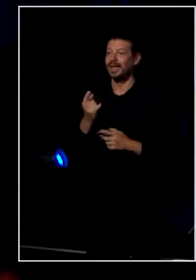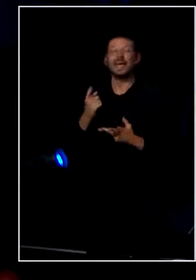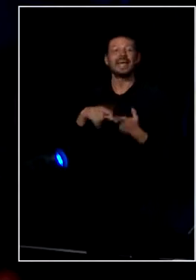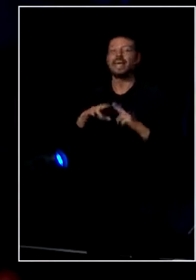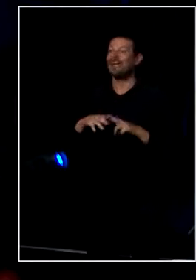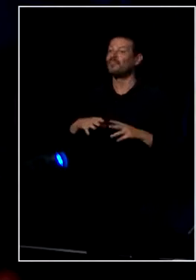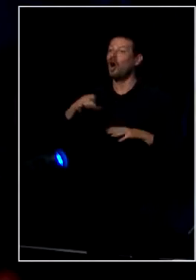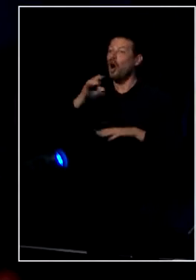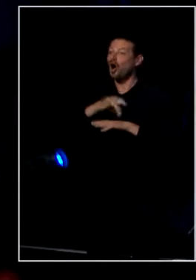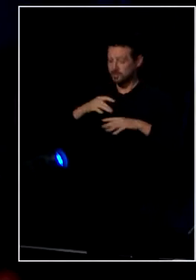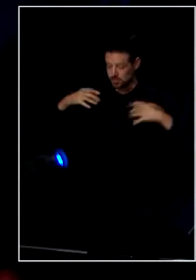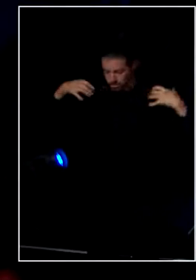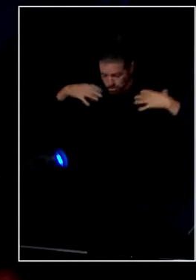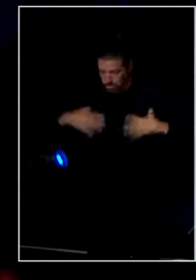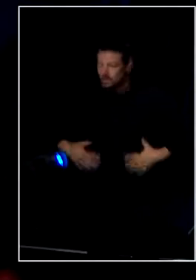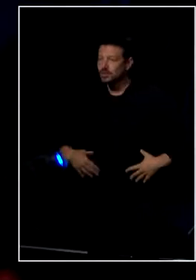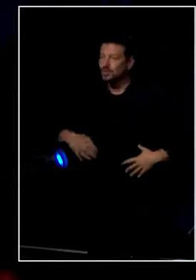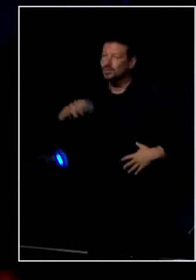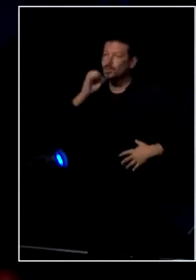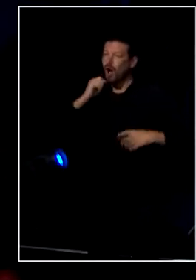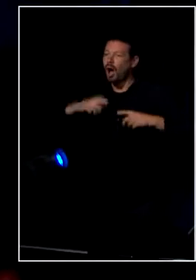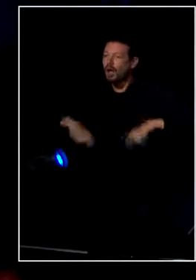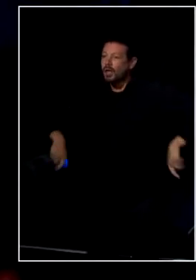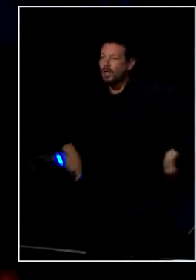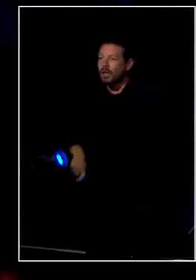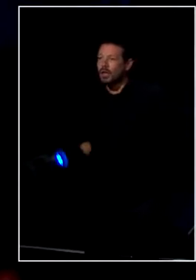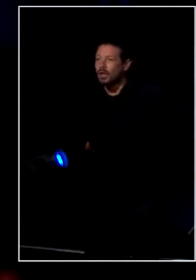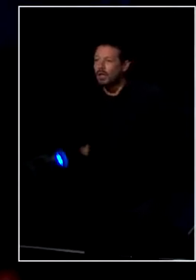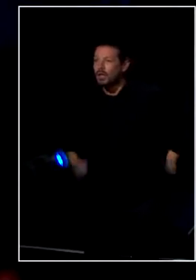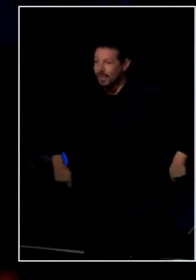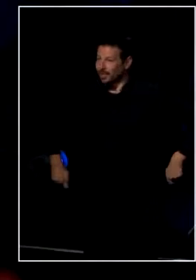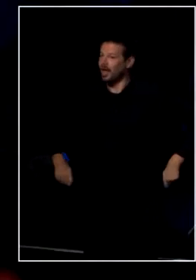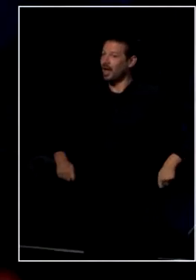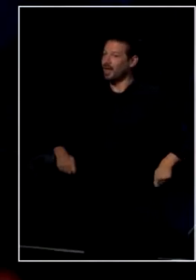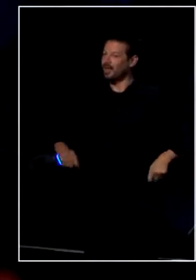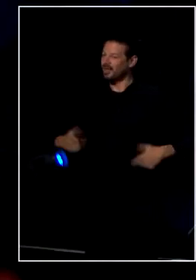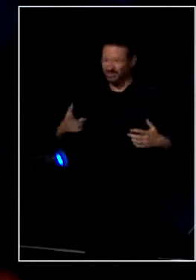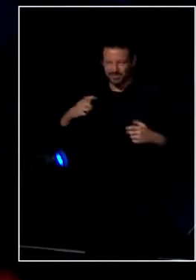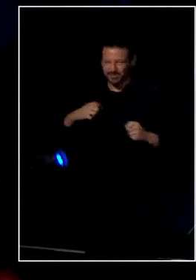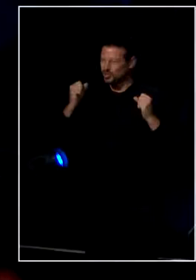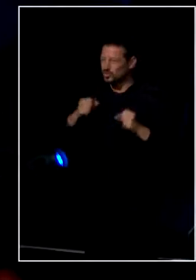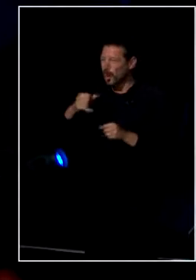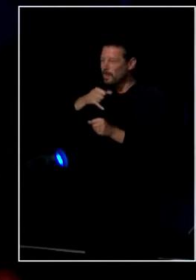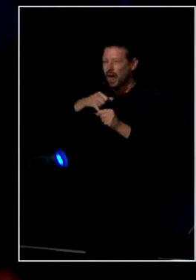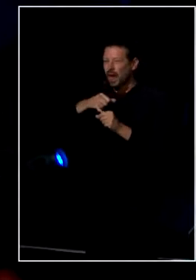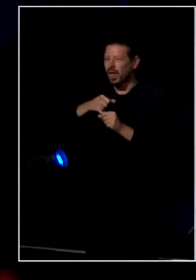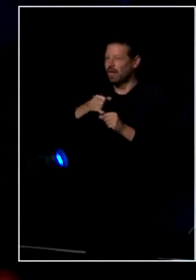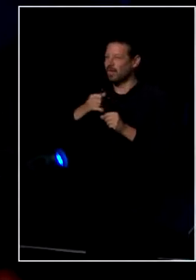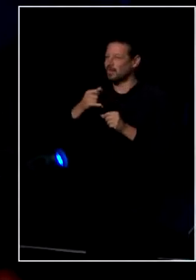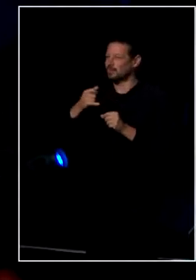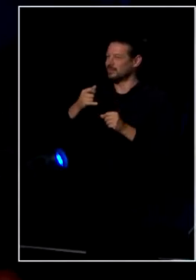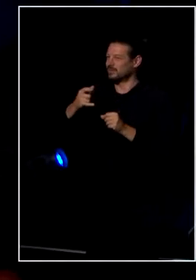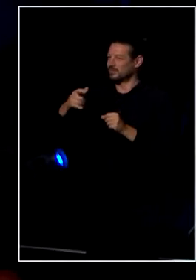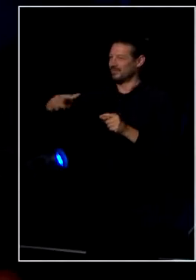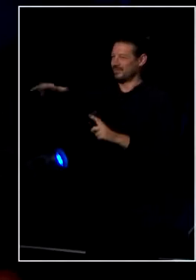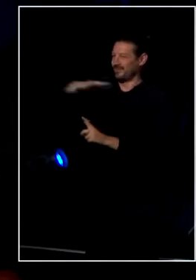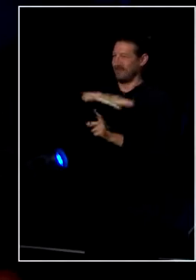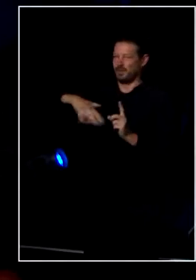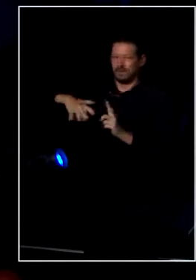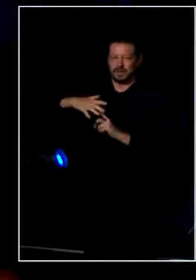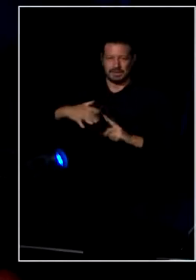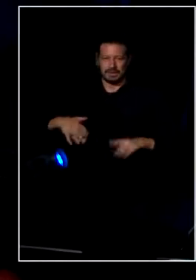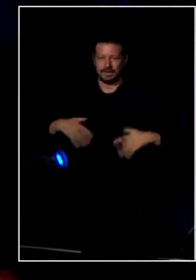because it's such a medicalized environment and I feel like this thing that is getting a